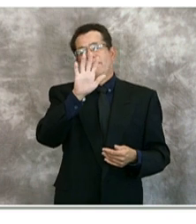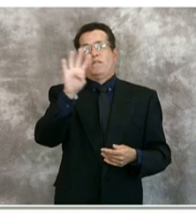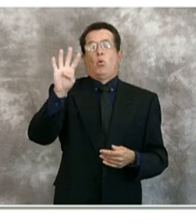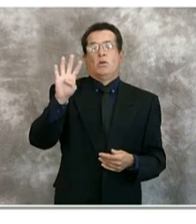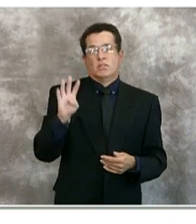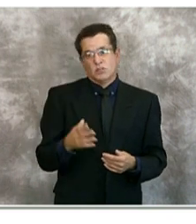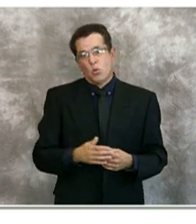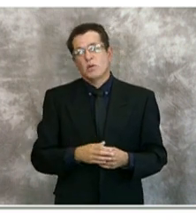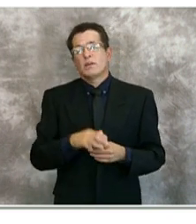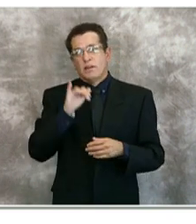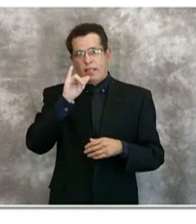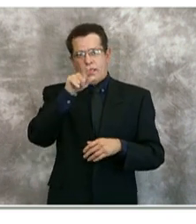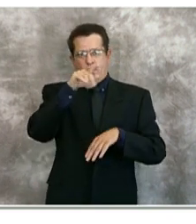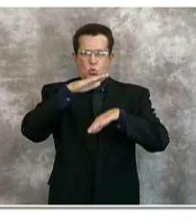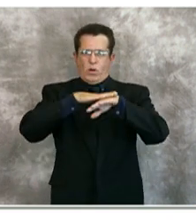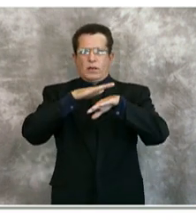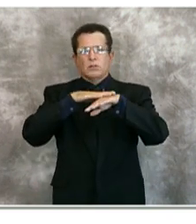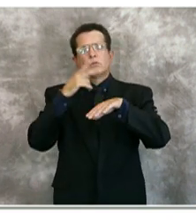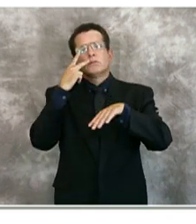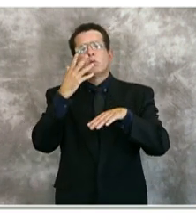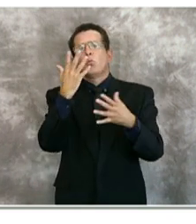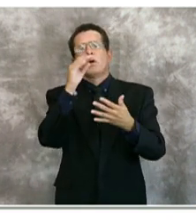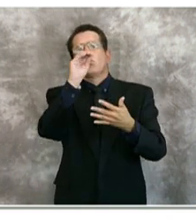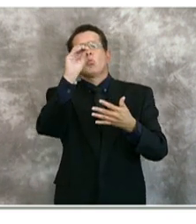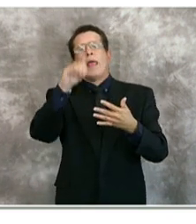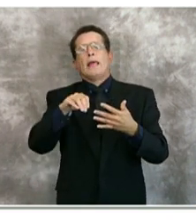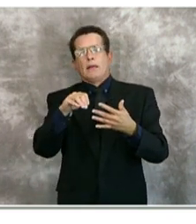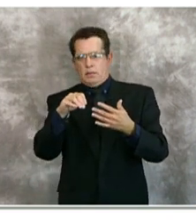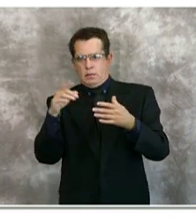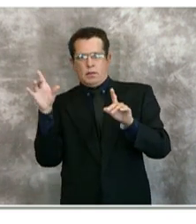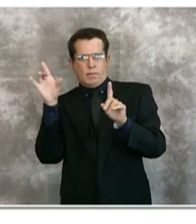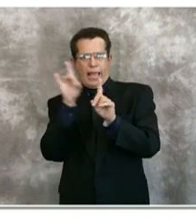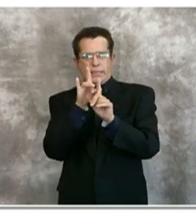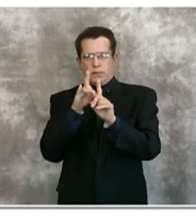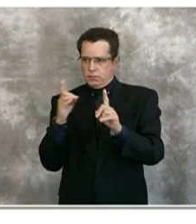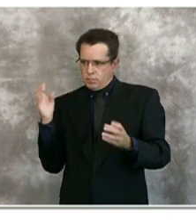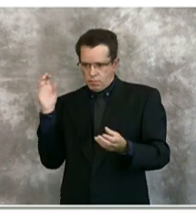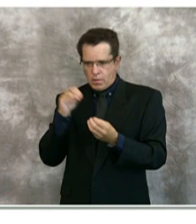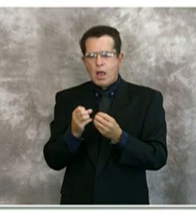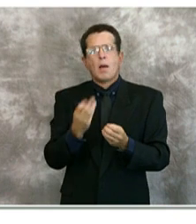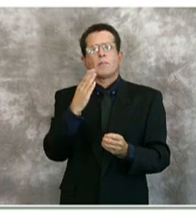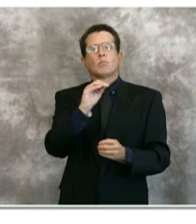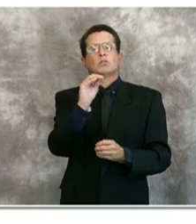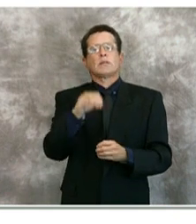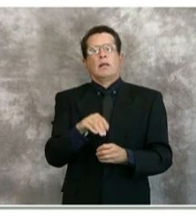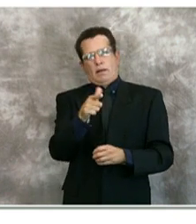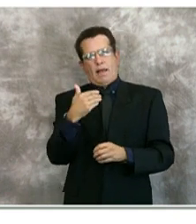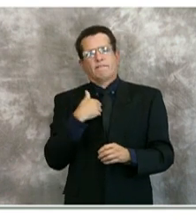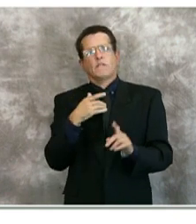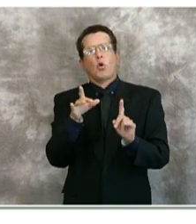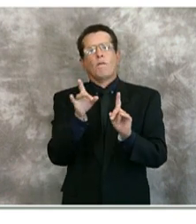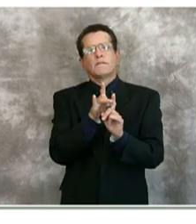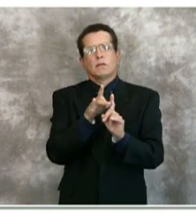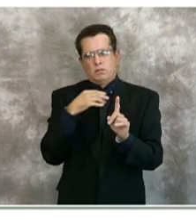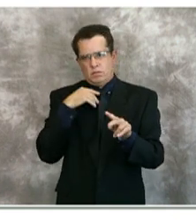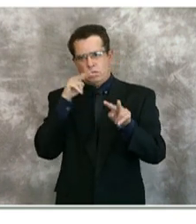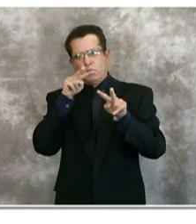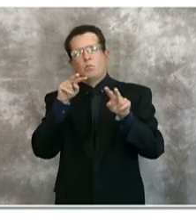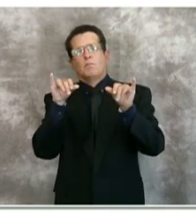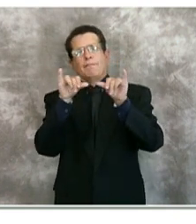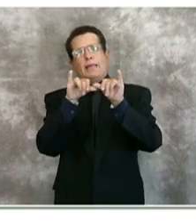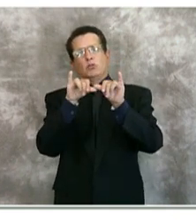trigger reflects, this trigger reflects the rate of cases per 100,000 for a 14-day period